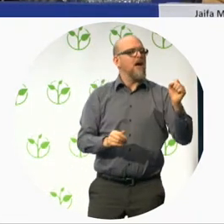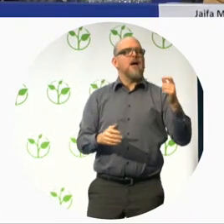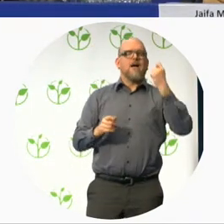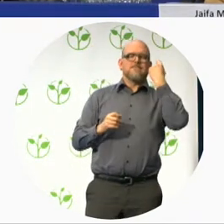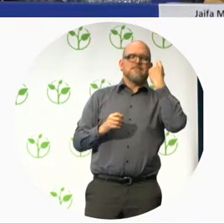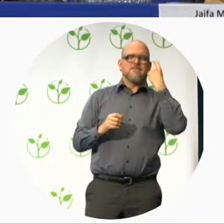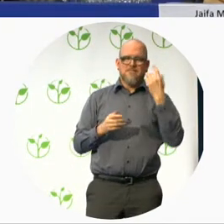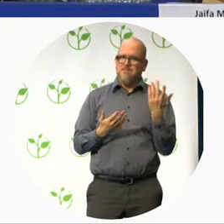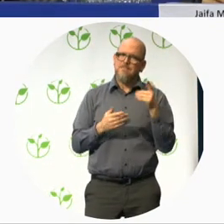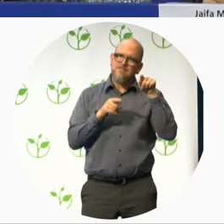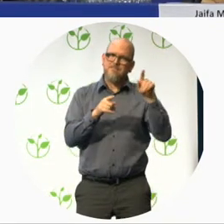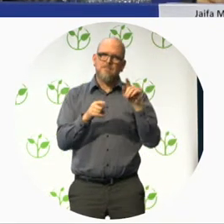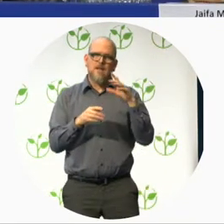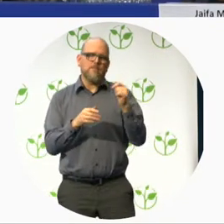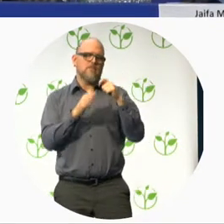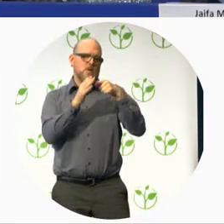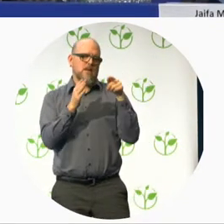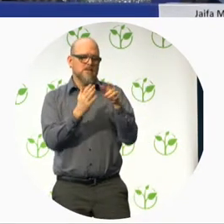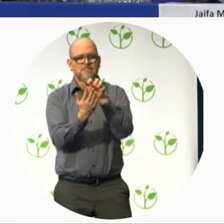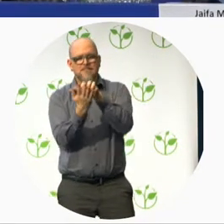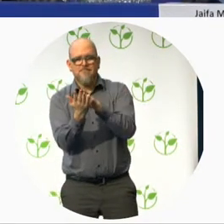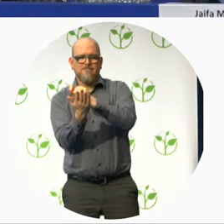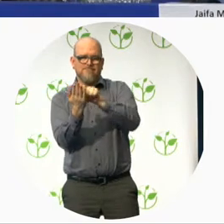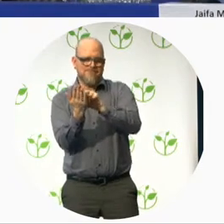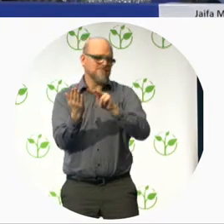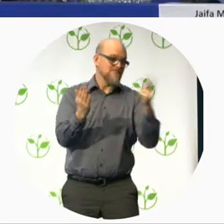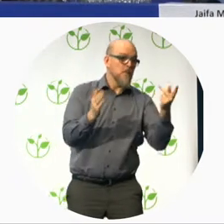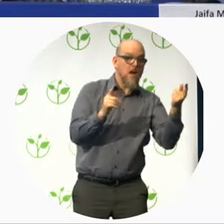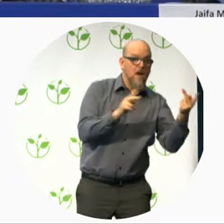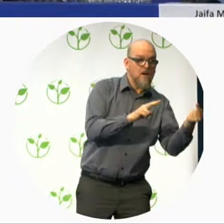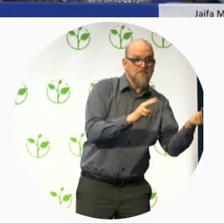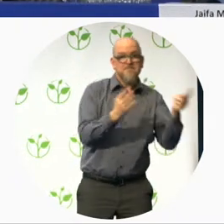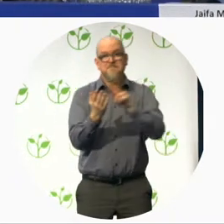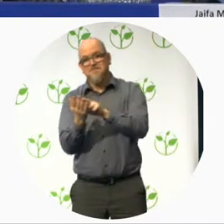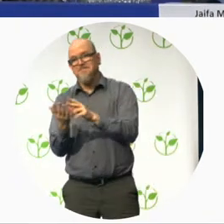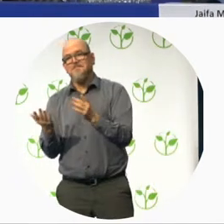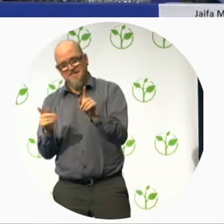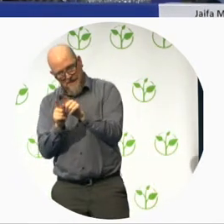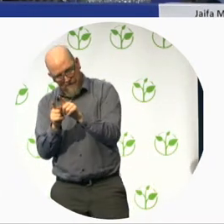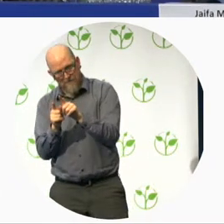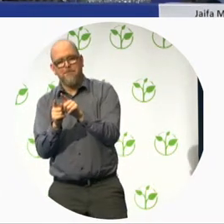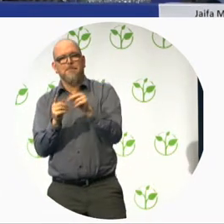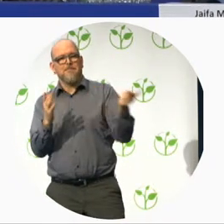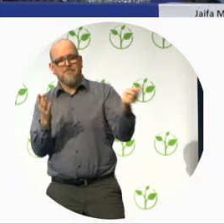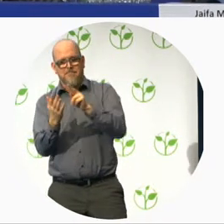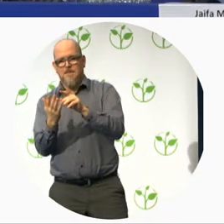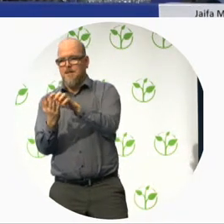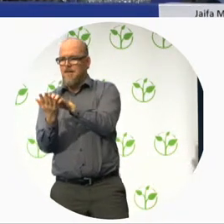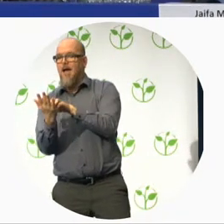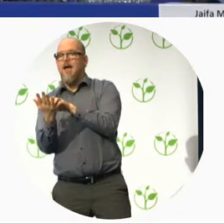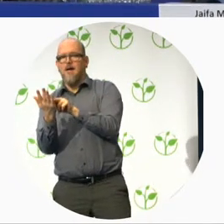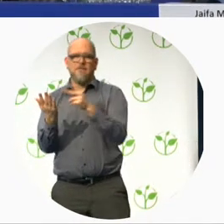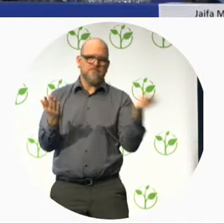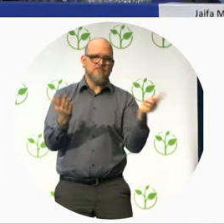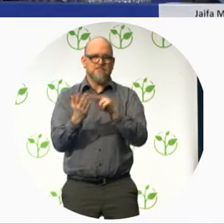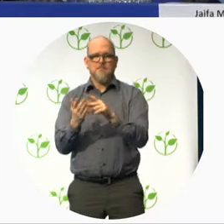by the deaf person. The next step of that is to do the other way, where the deaf person, the minute he does the sign